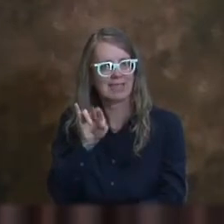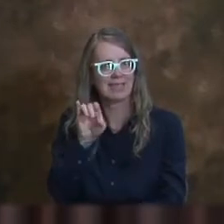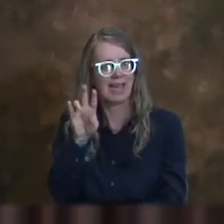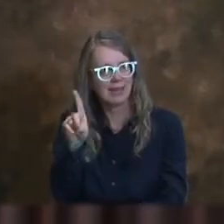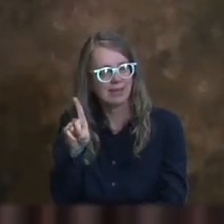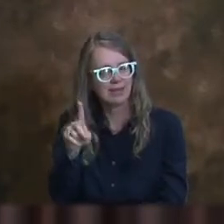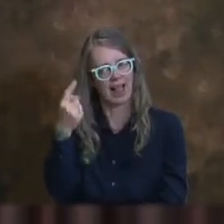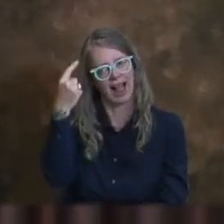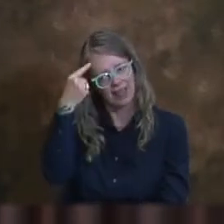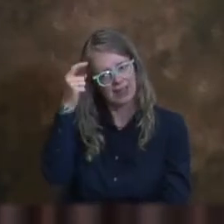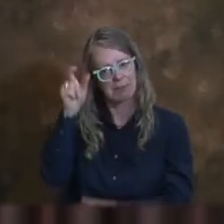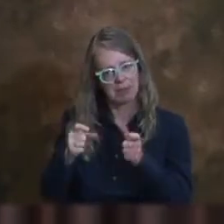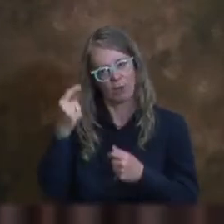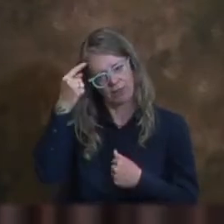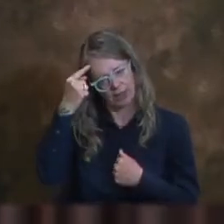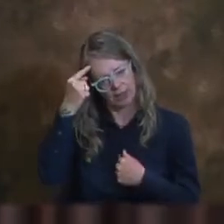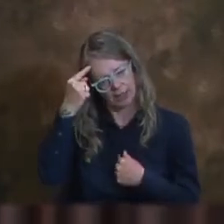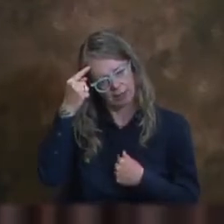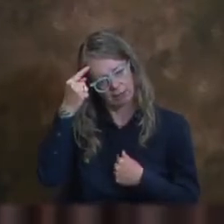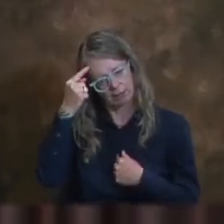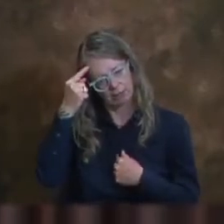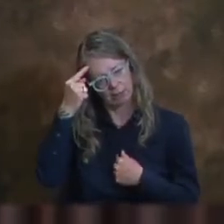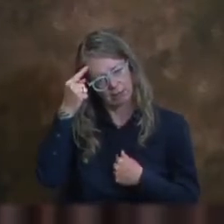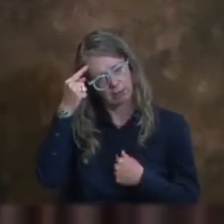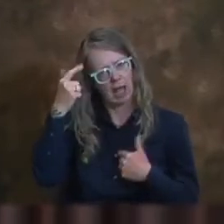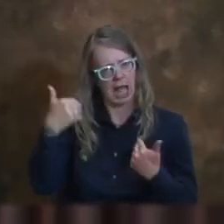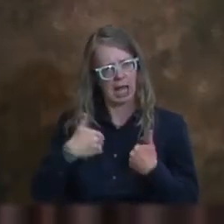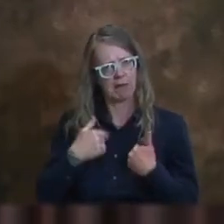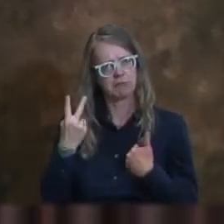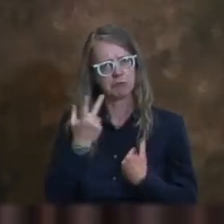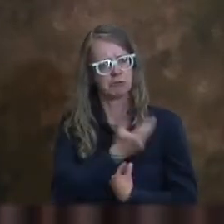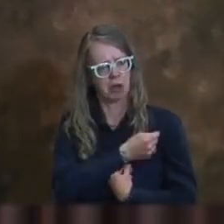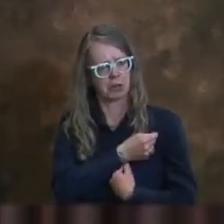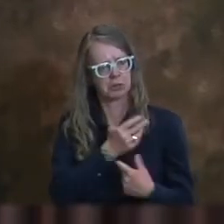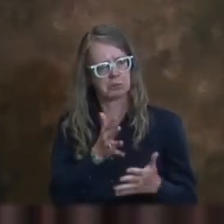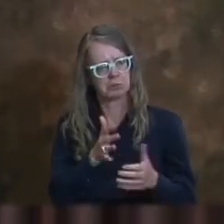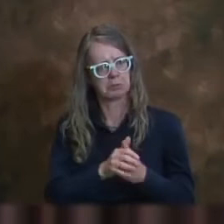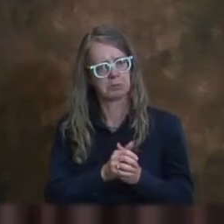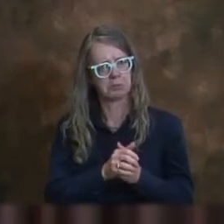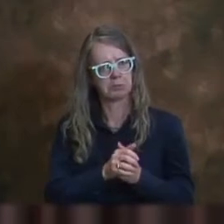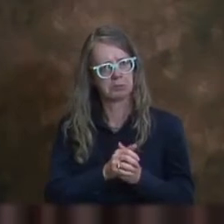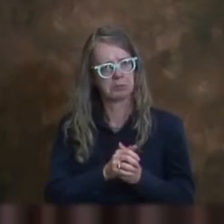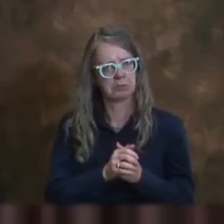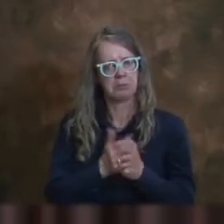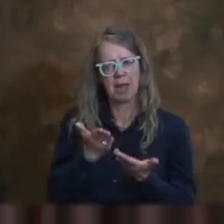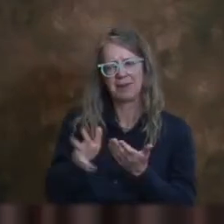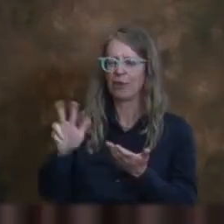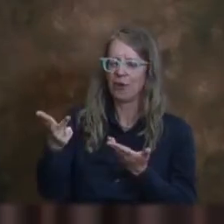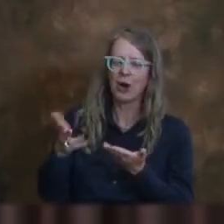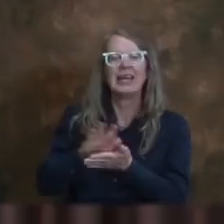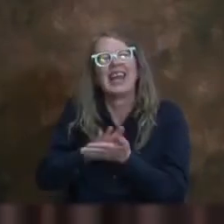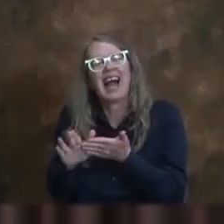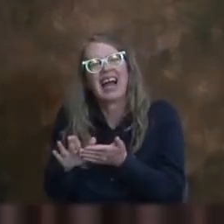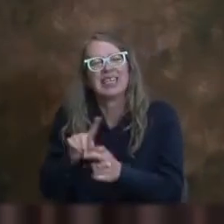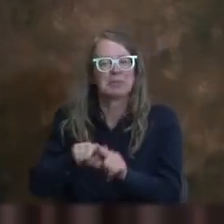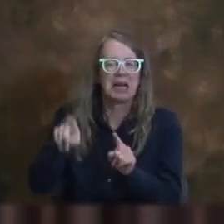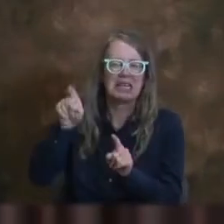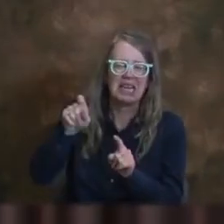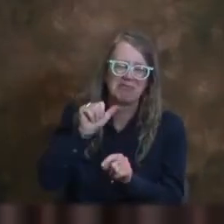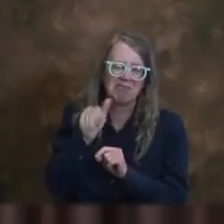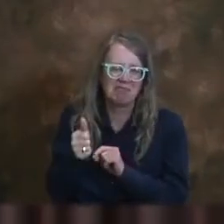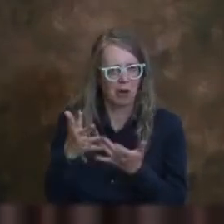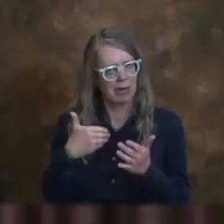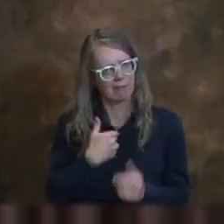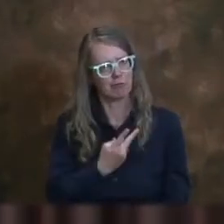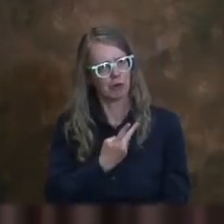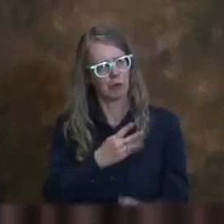even a lot of folks who've been vaccinated that it's kind of this nice to have, but you don't need to have it kind of thing if you've had the first 2